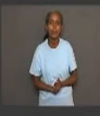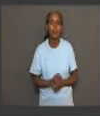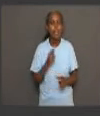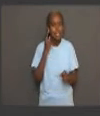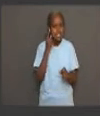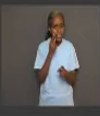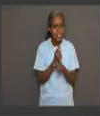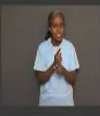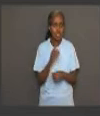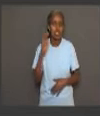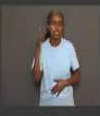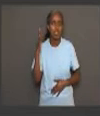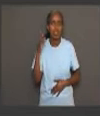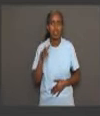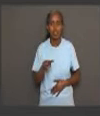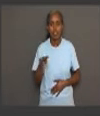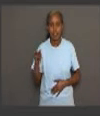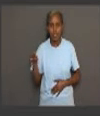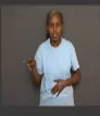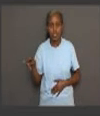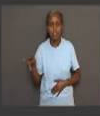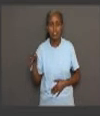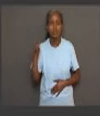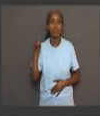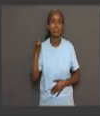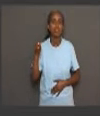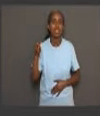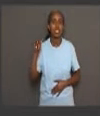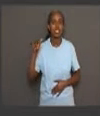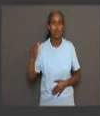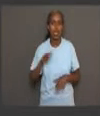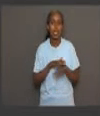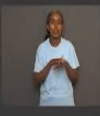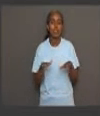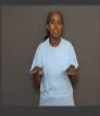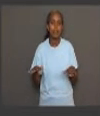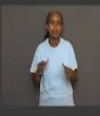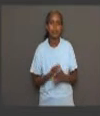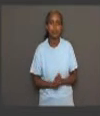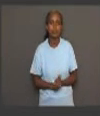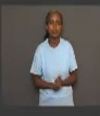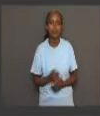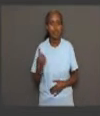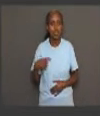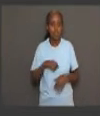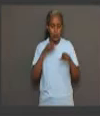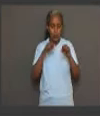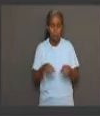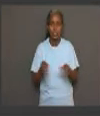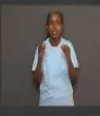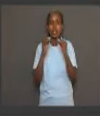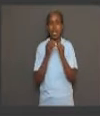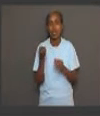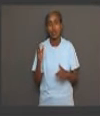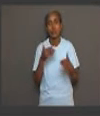Just like vectors on the x-y plane, we can add